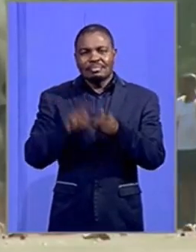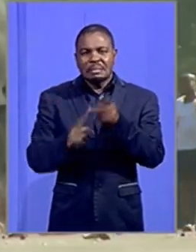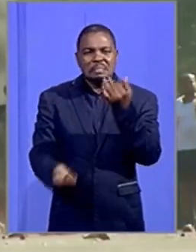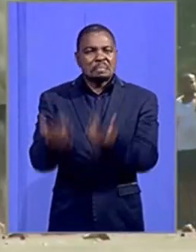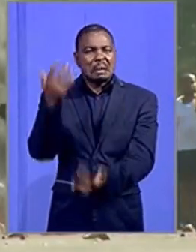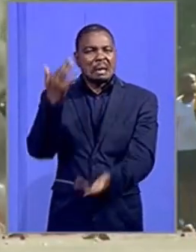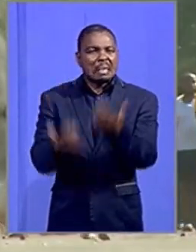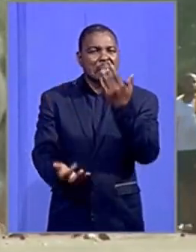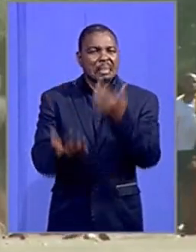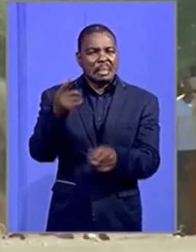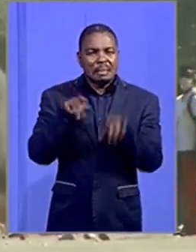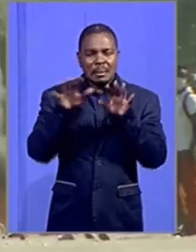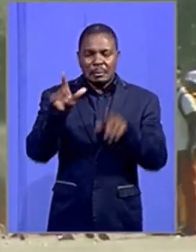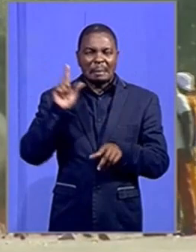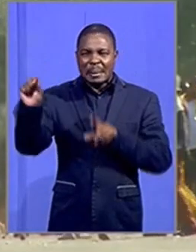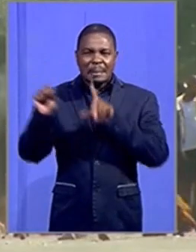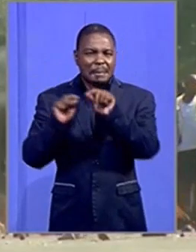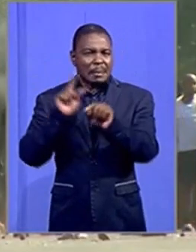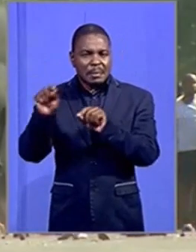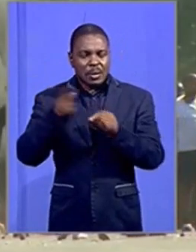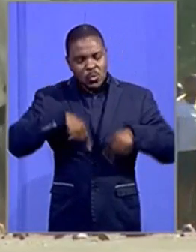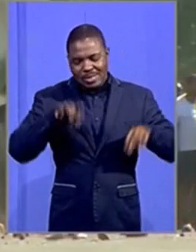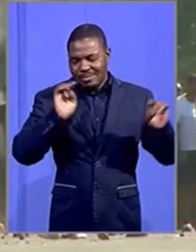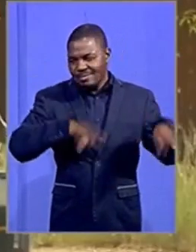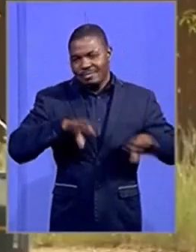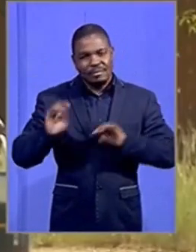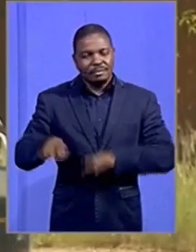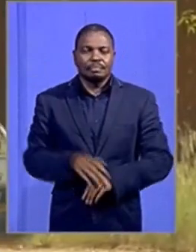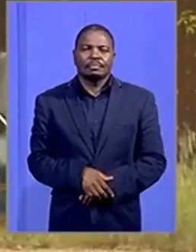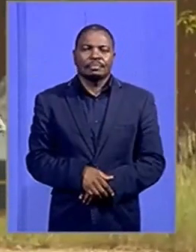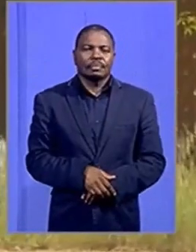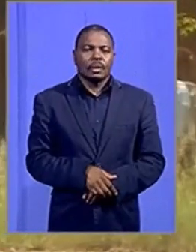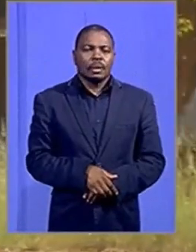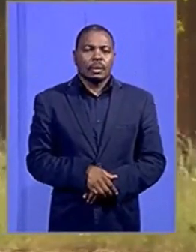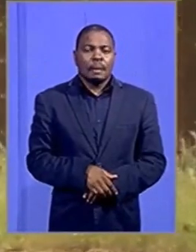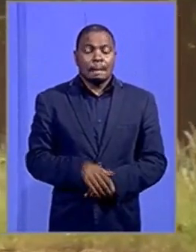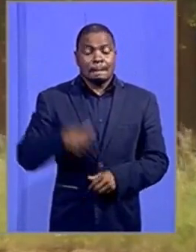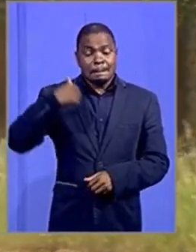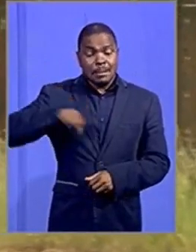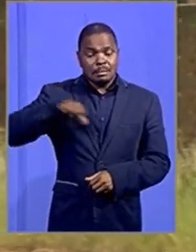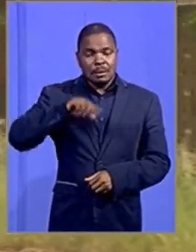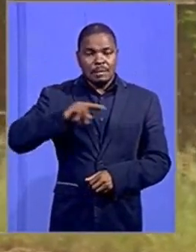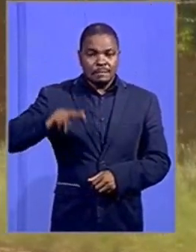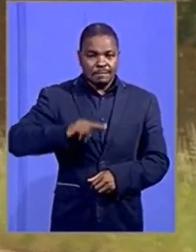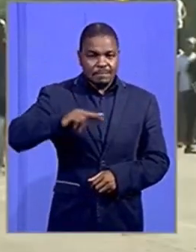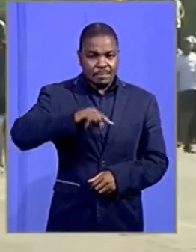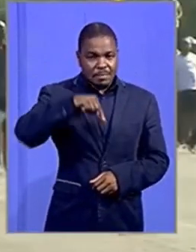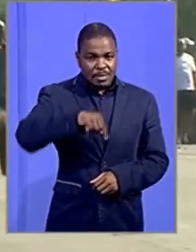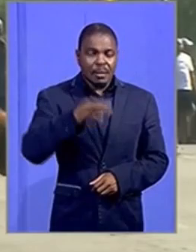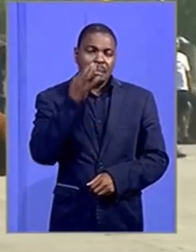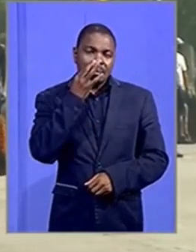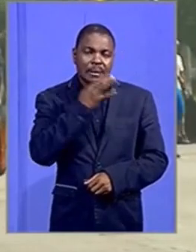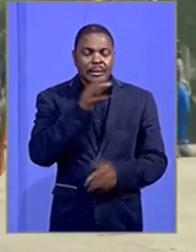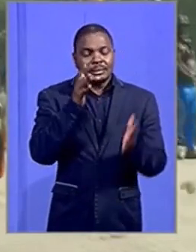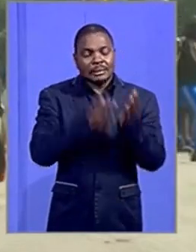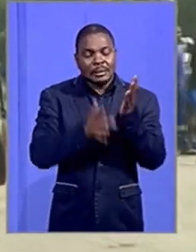The people is run away. We are all of suffering, bro. Masepala wa Seliti wa Bembe o re Mathata